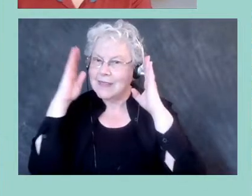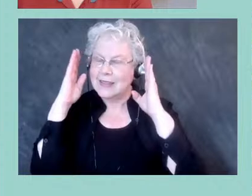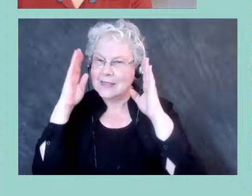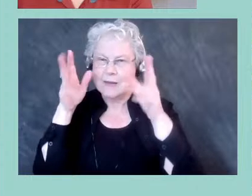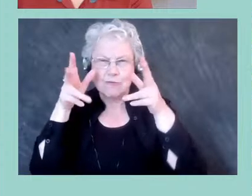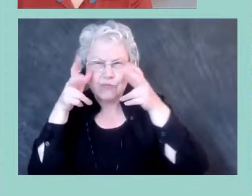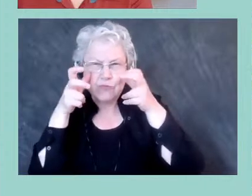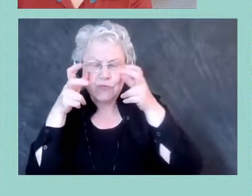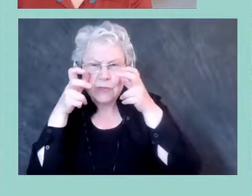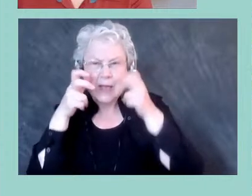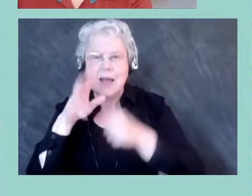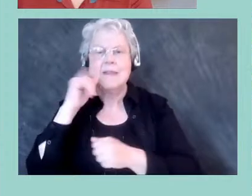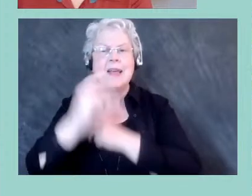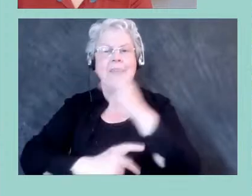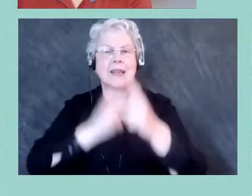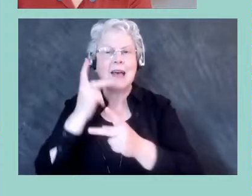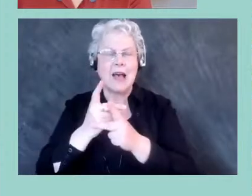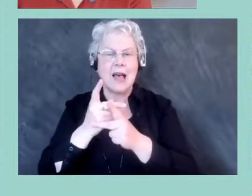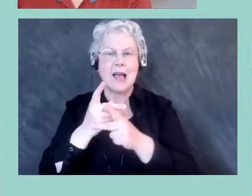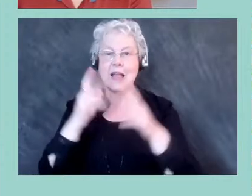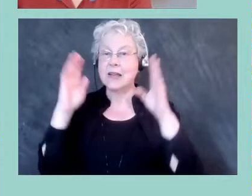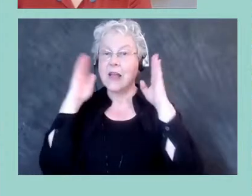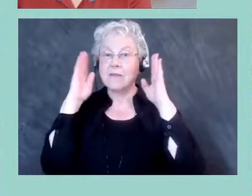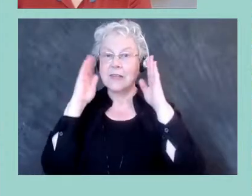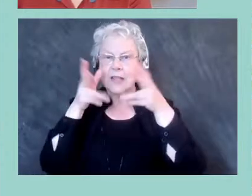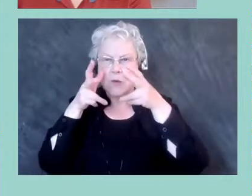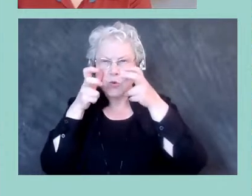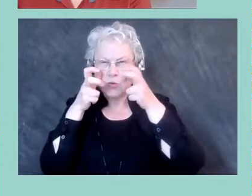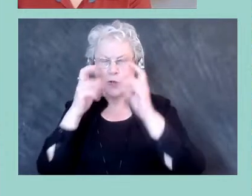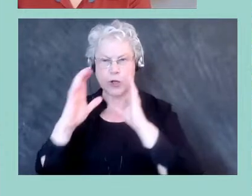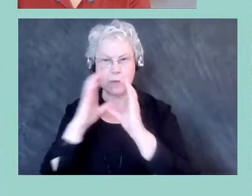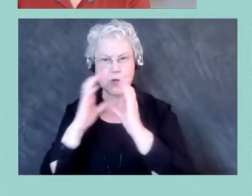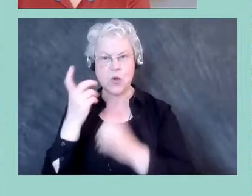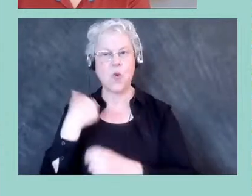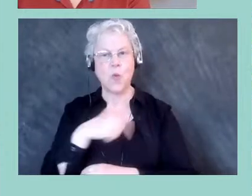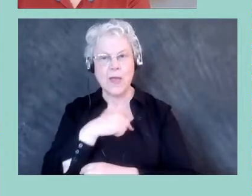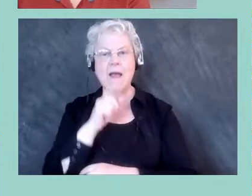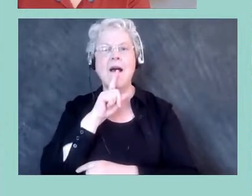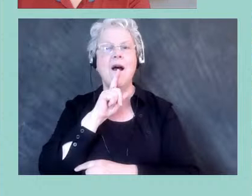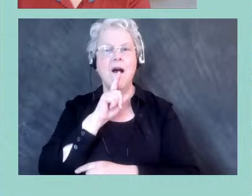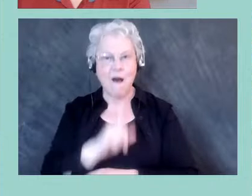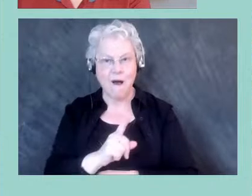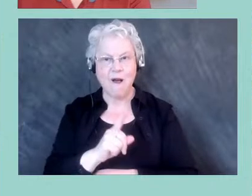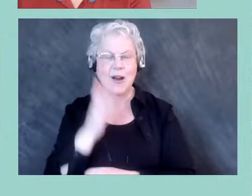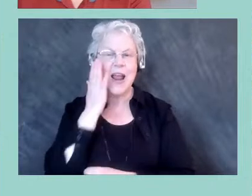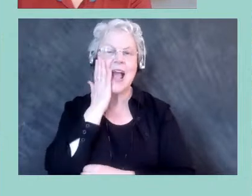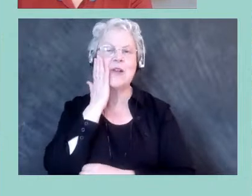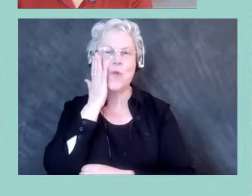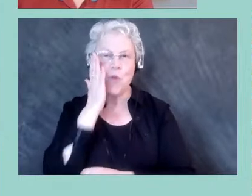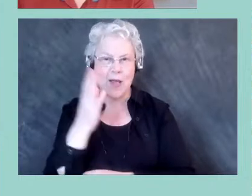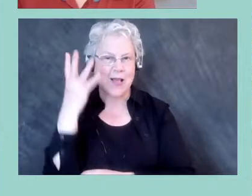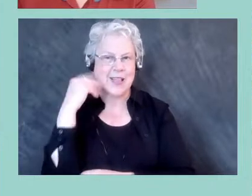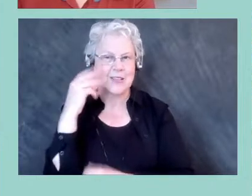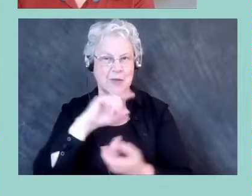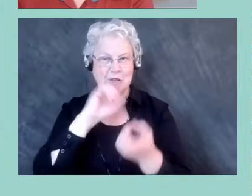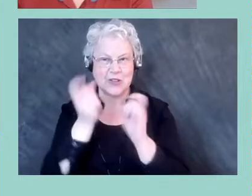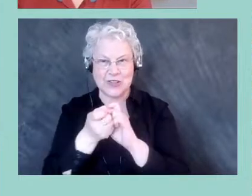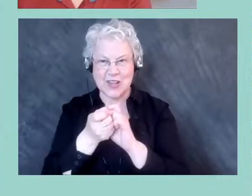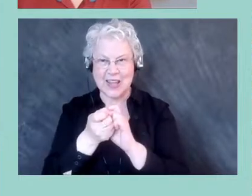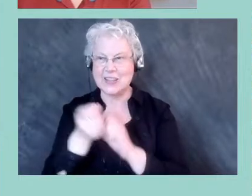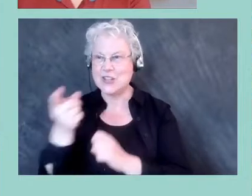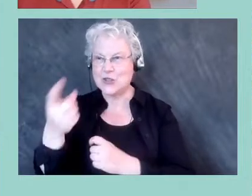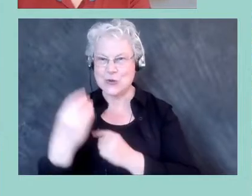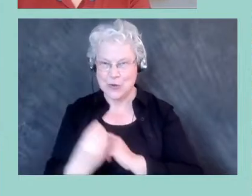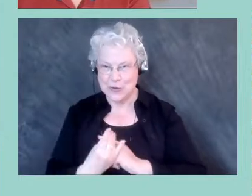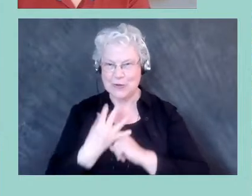of listening that communicates. We are and will be changed by you. And it